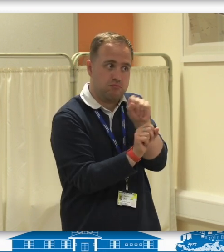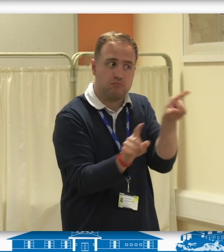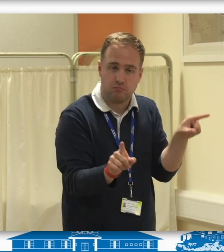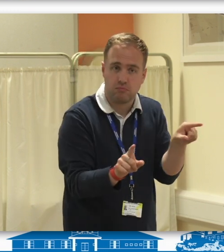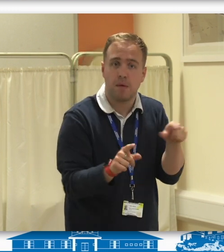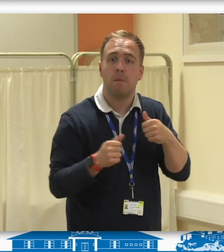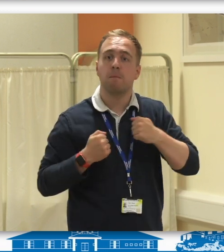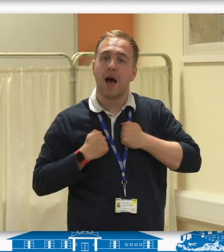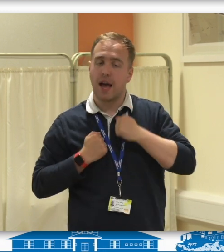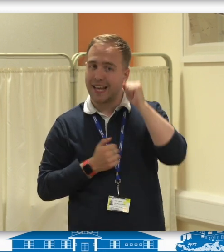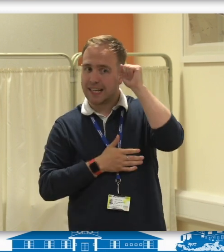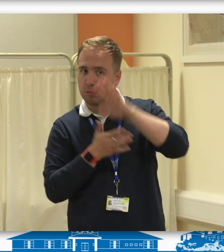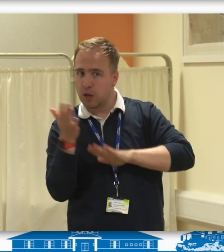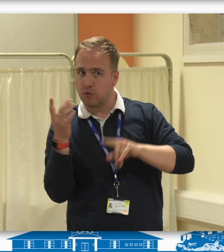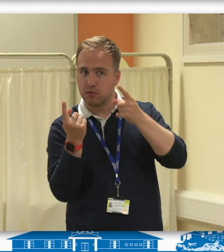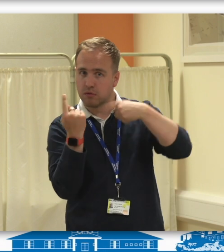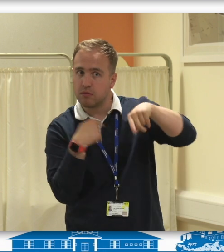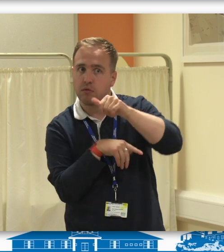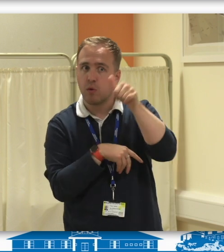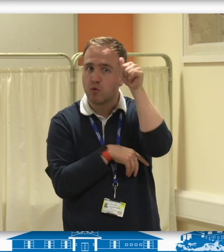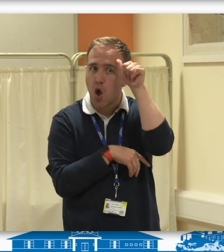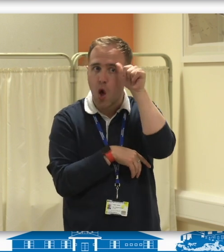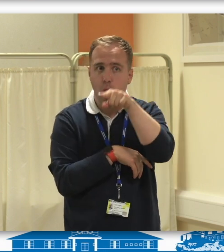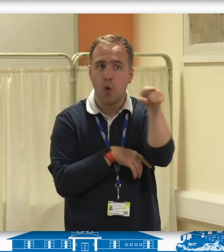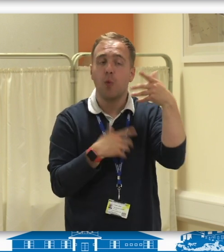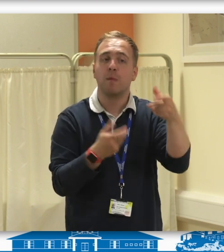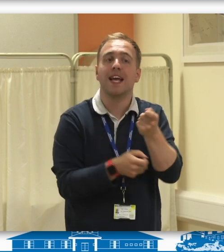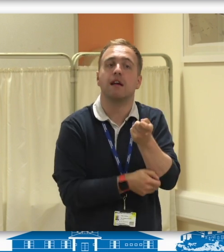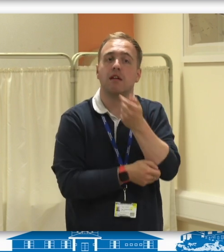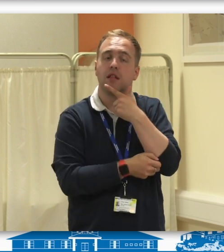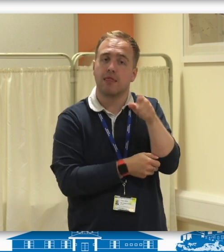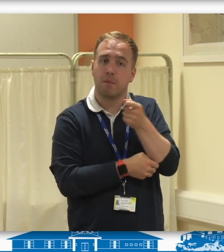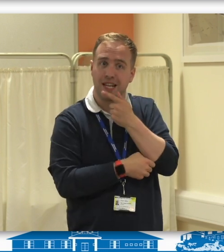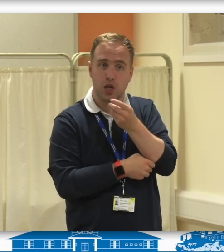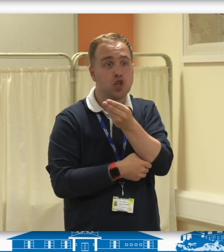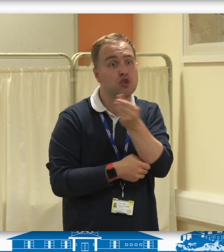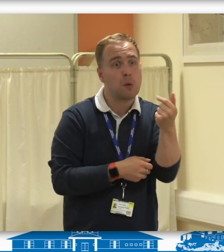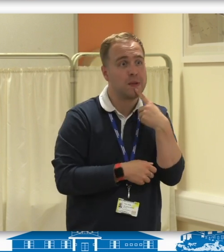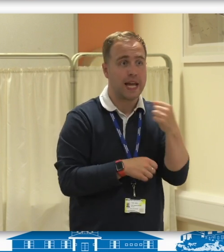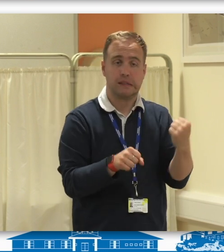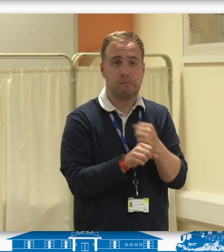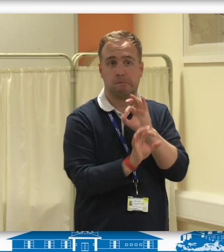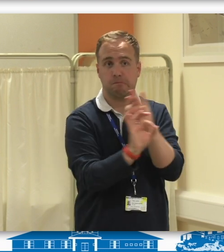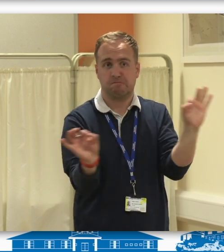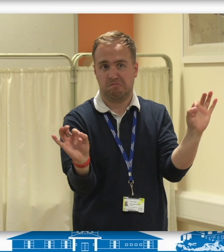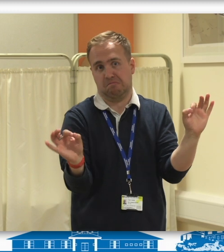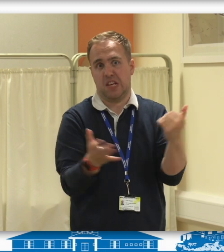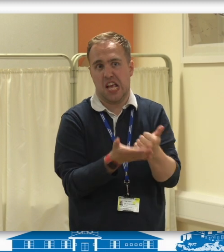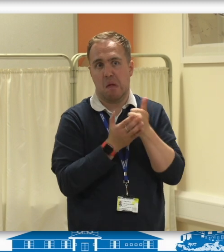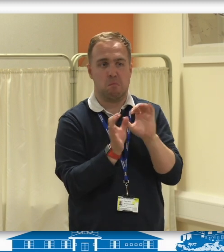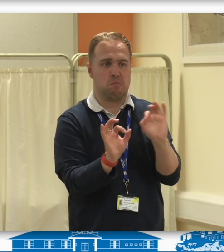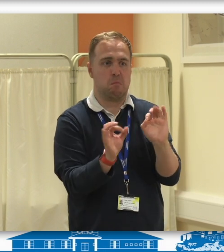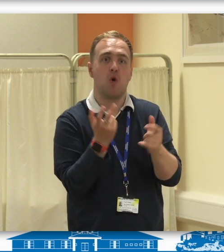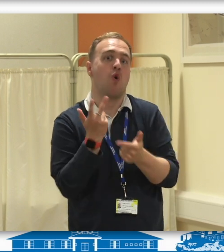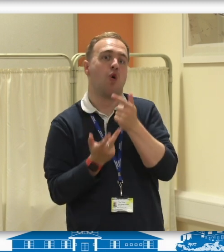My experience of people who I've known who've taken it is some people find it does nothing. Other people